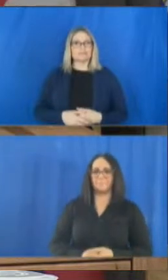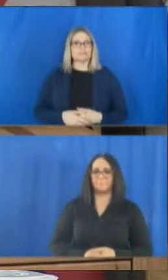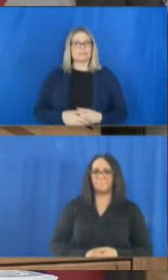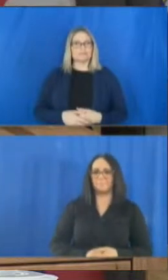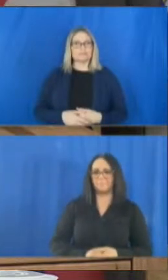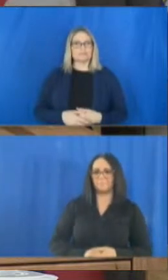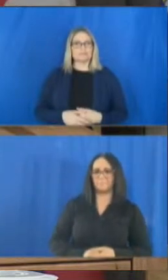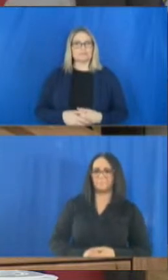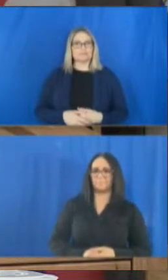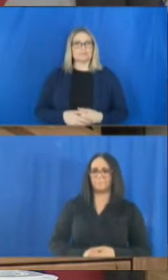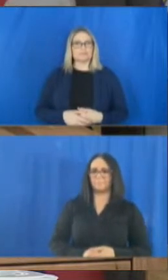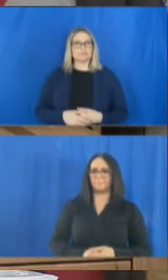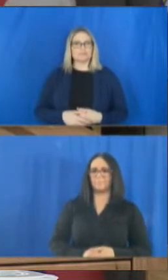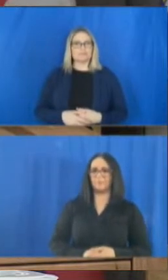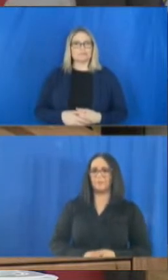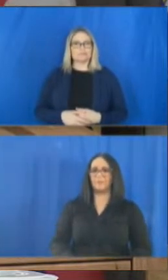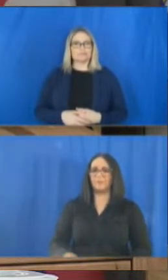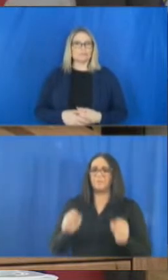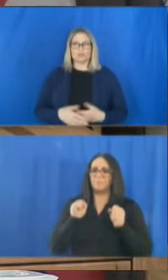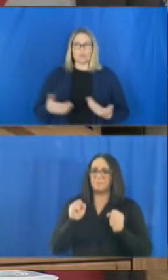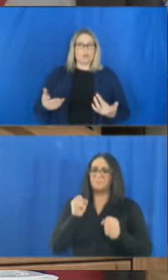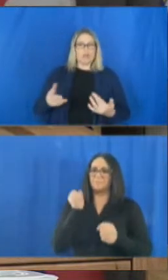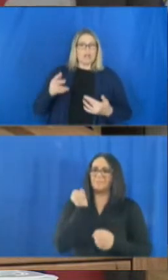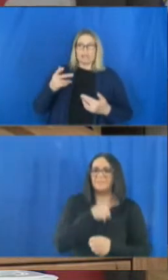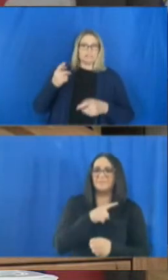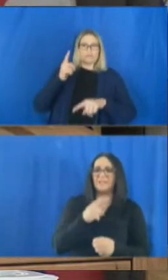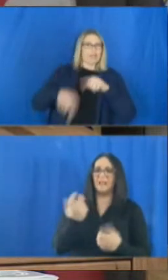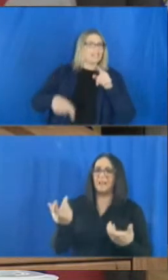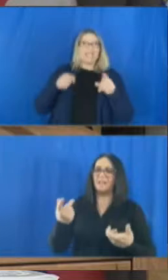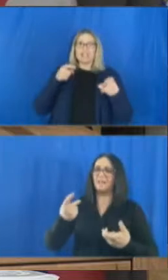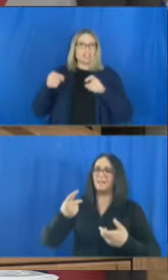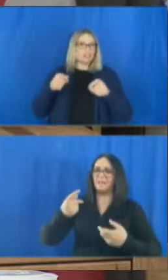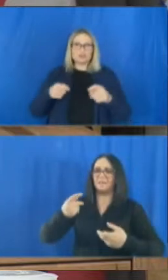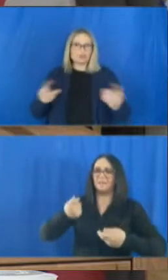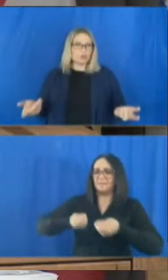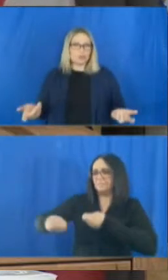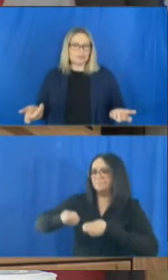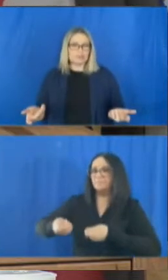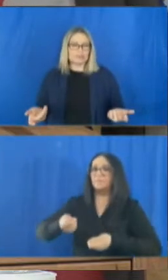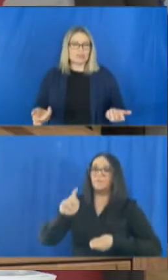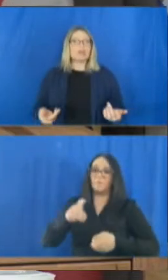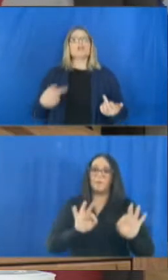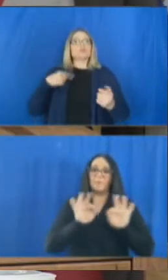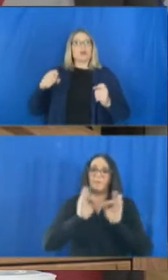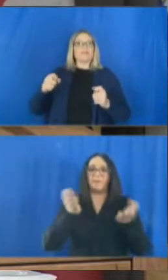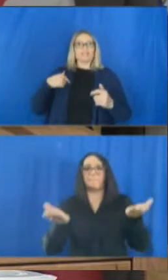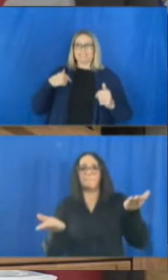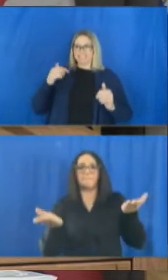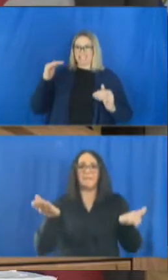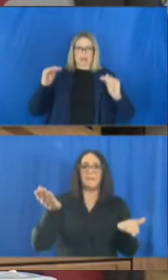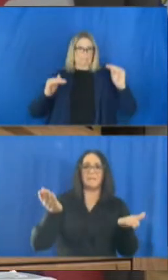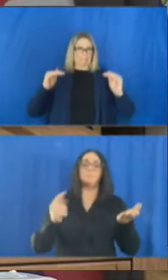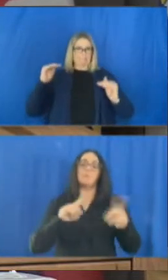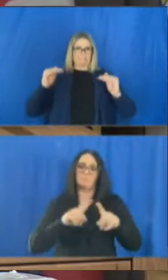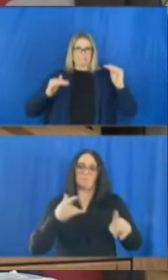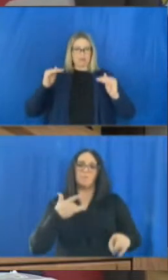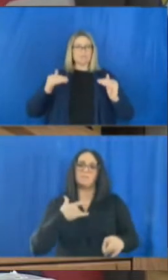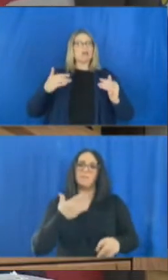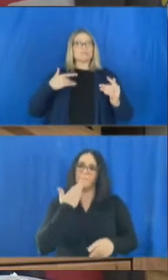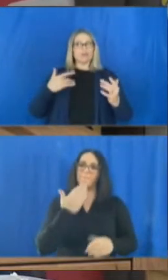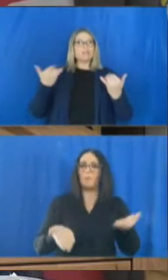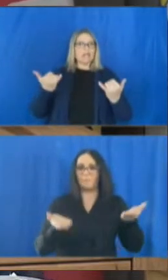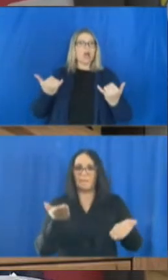conditions improve and when we're able to manage the situation, we give more freedoms to reward those that are following those